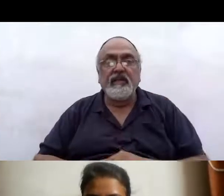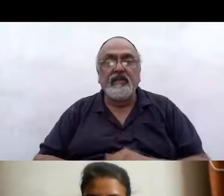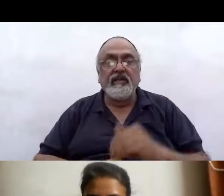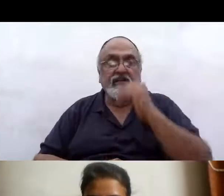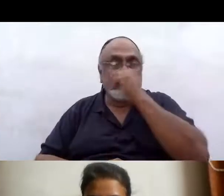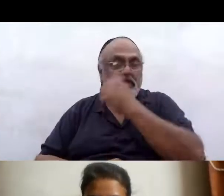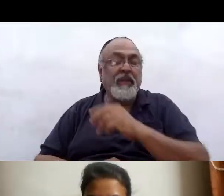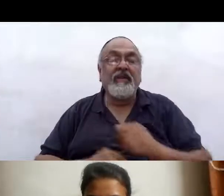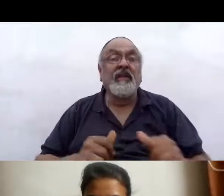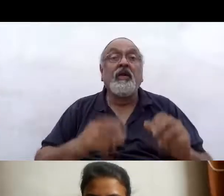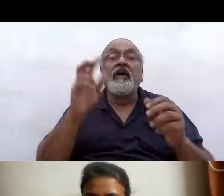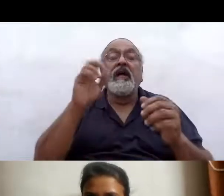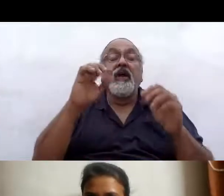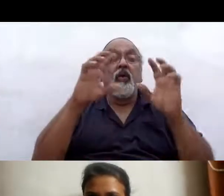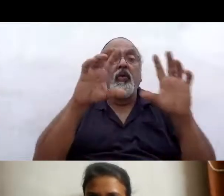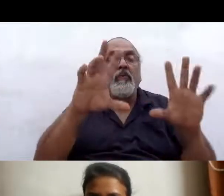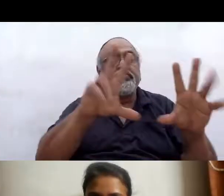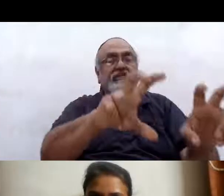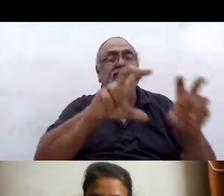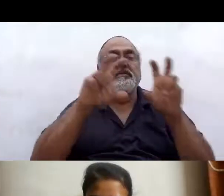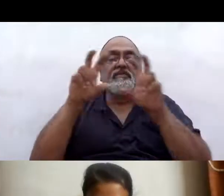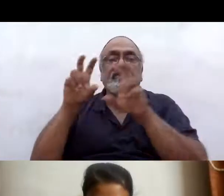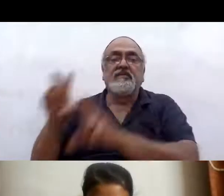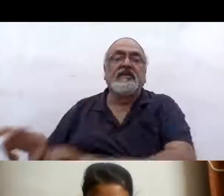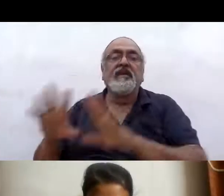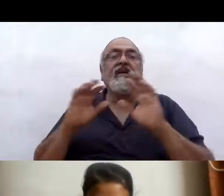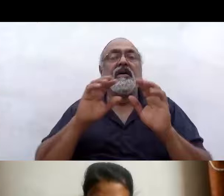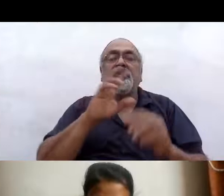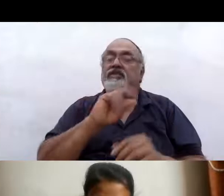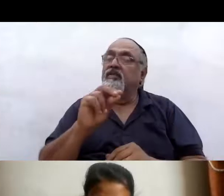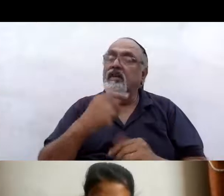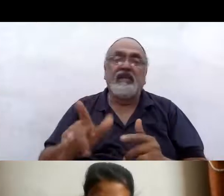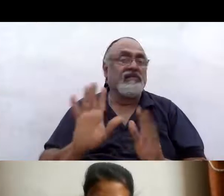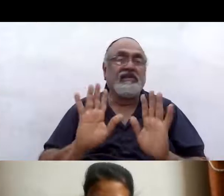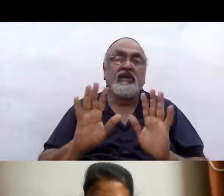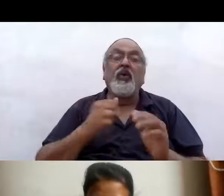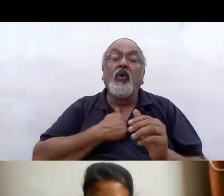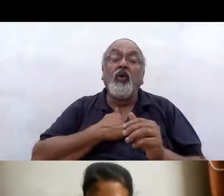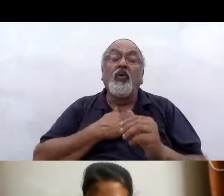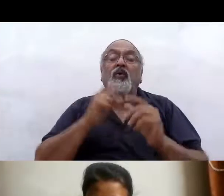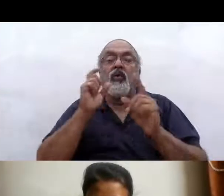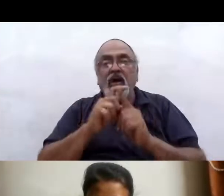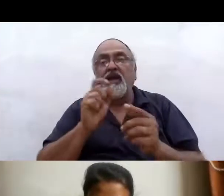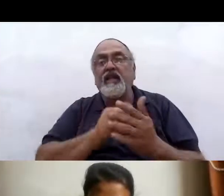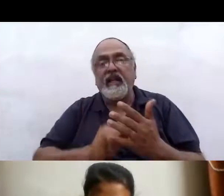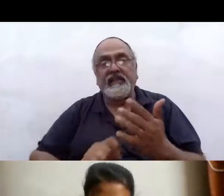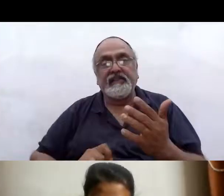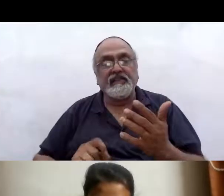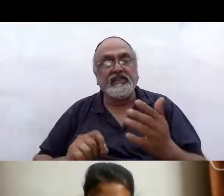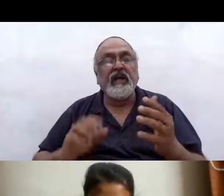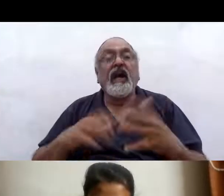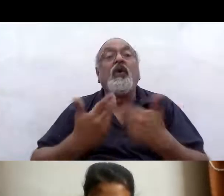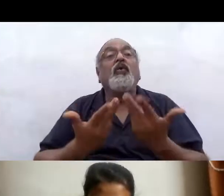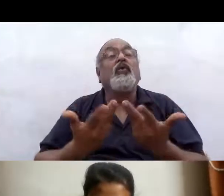cannot verbatim, that is point to point, word to word, you cannot copy. You have to write it in your own words. And how do you do